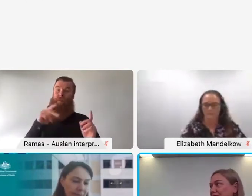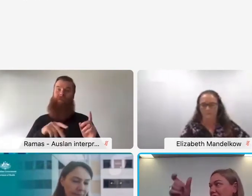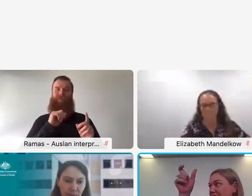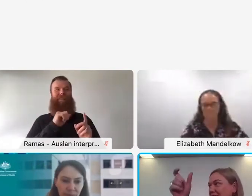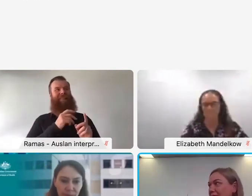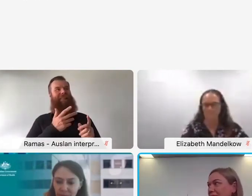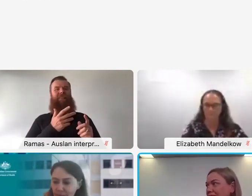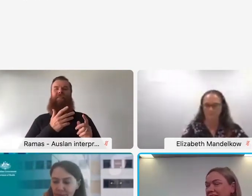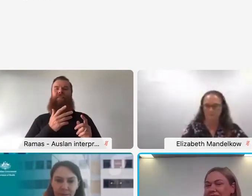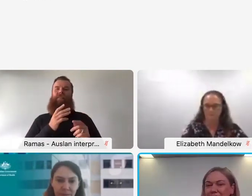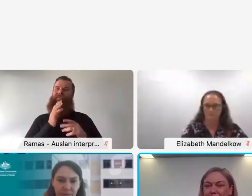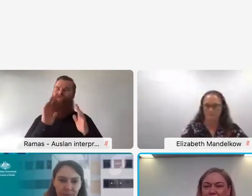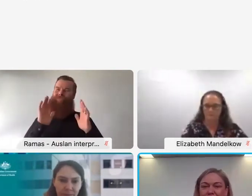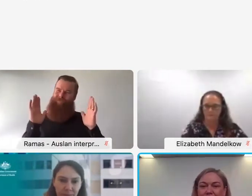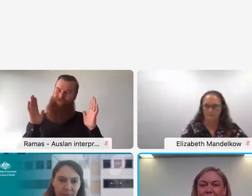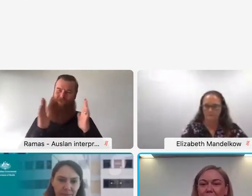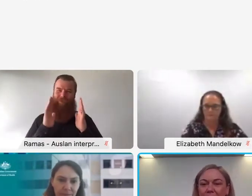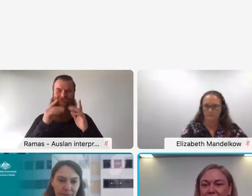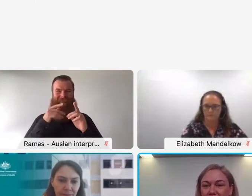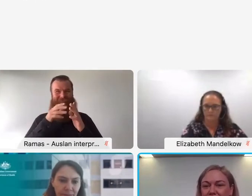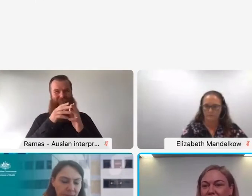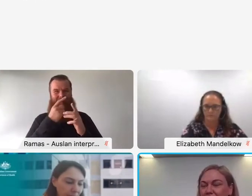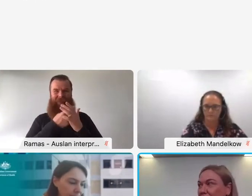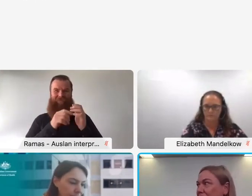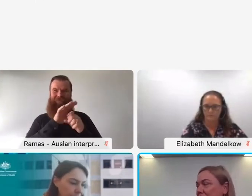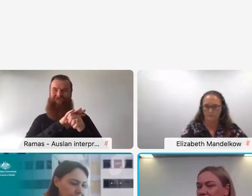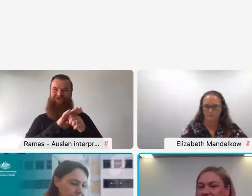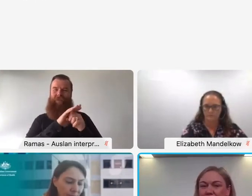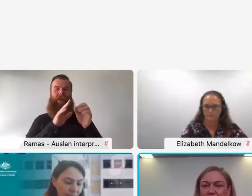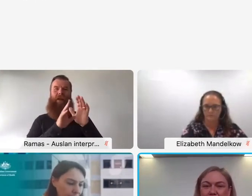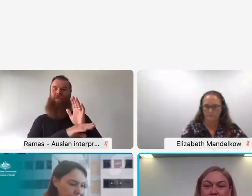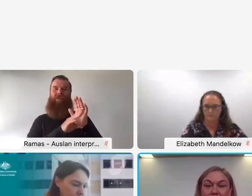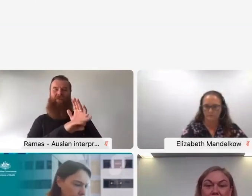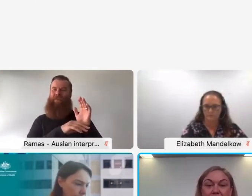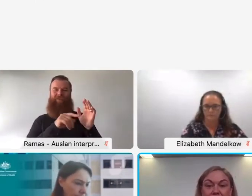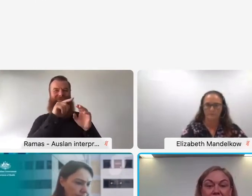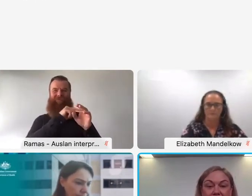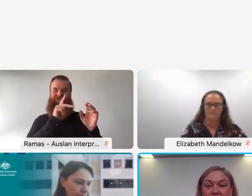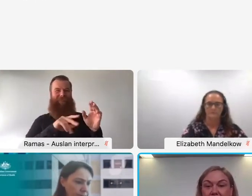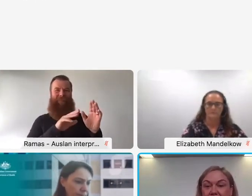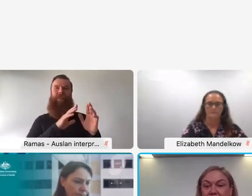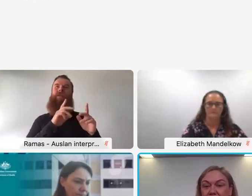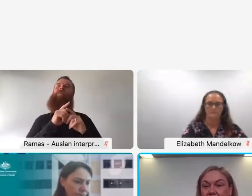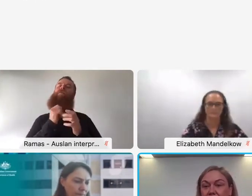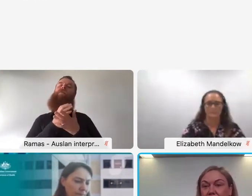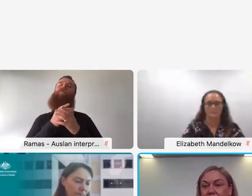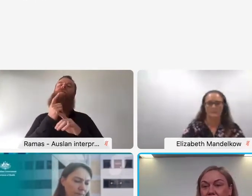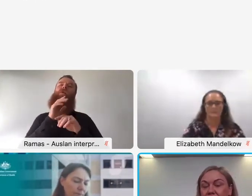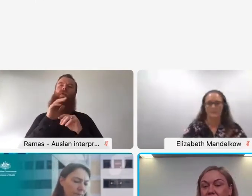narrow region that is excluded, but it's one that we're very happy to talk about because aged care